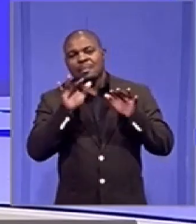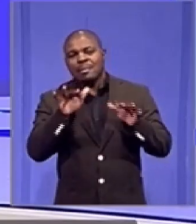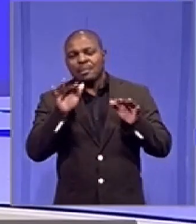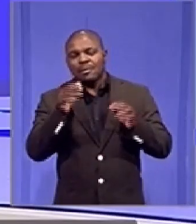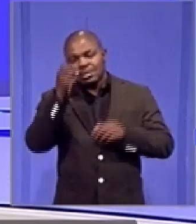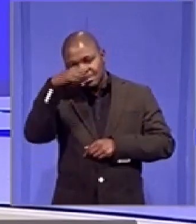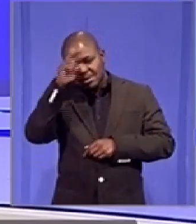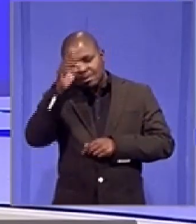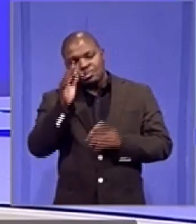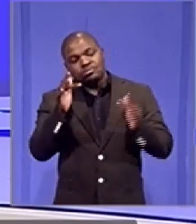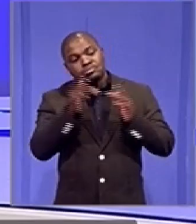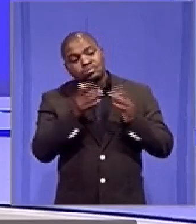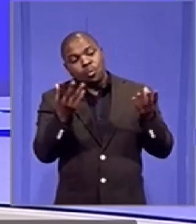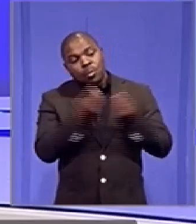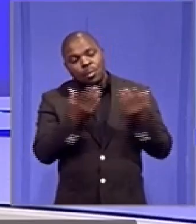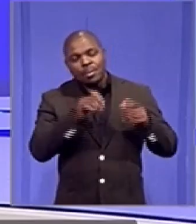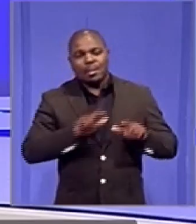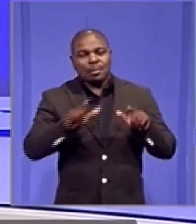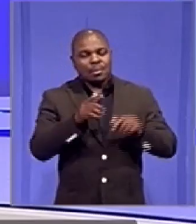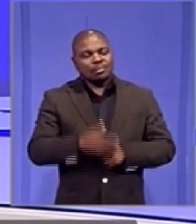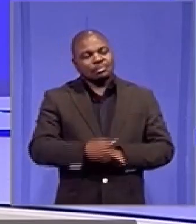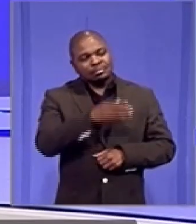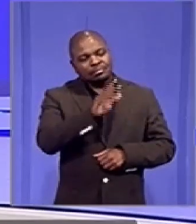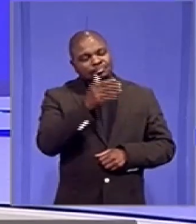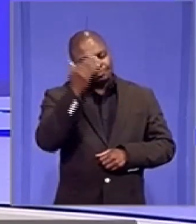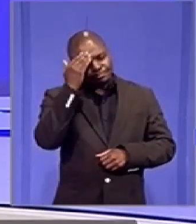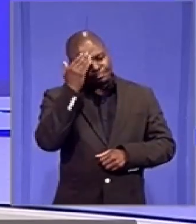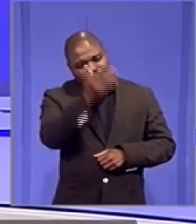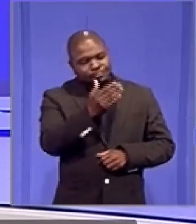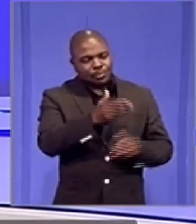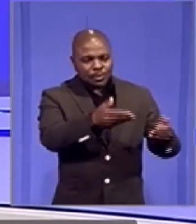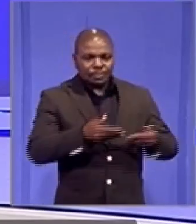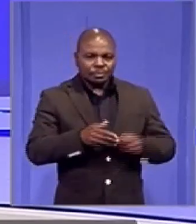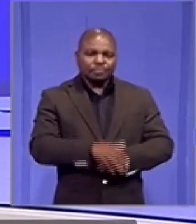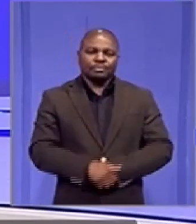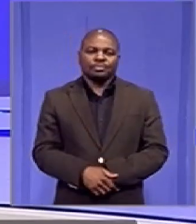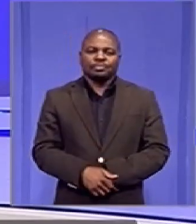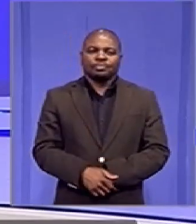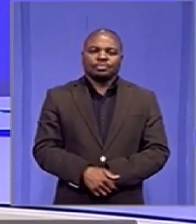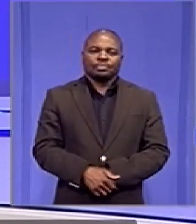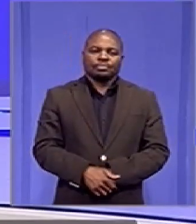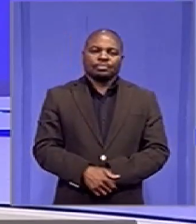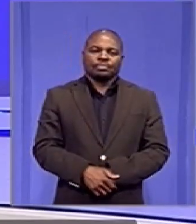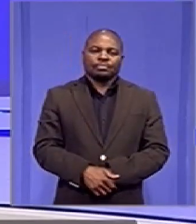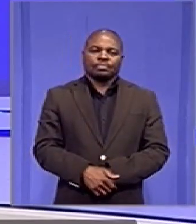kwa Limpopo. Katlego, madume wa amogetswe.